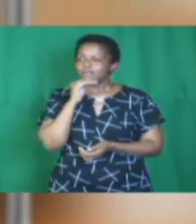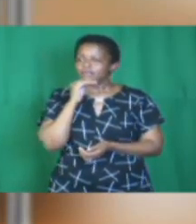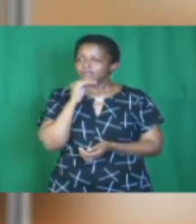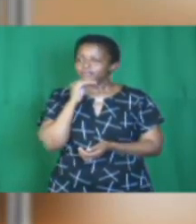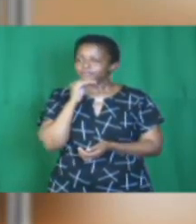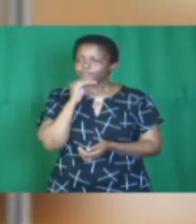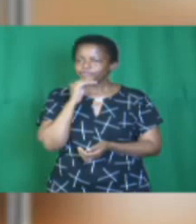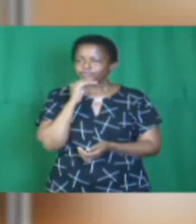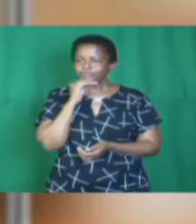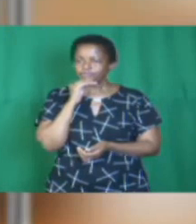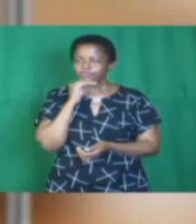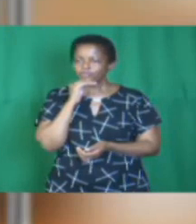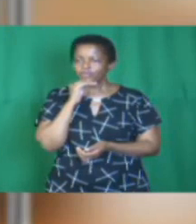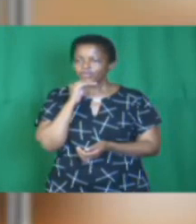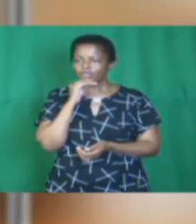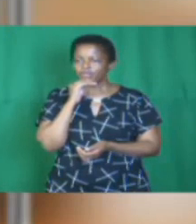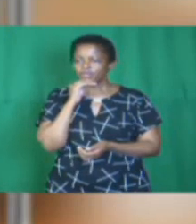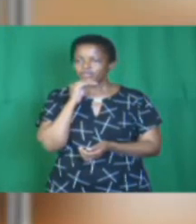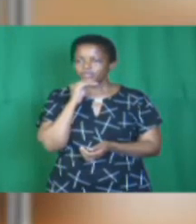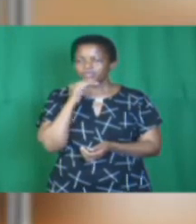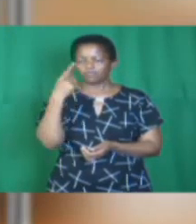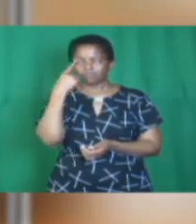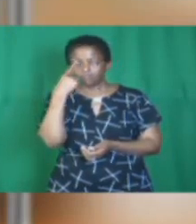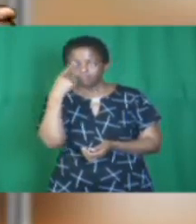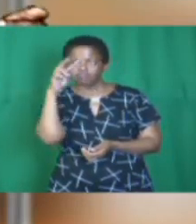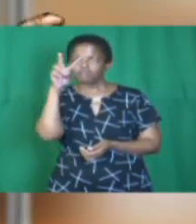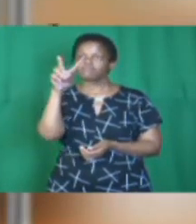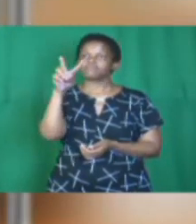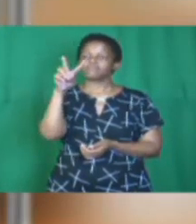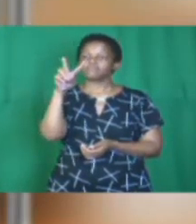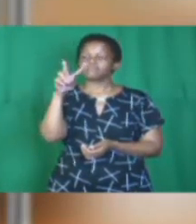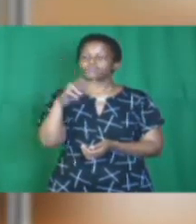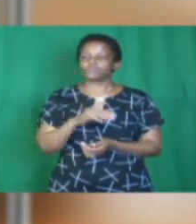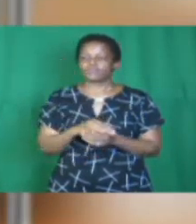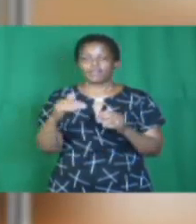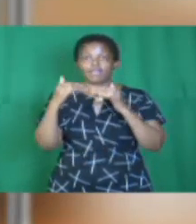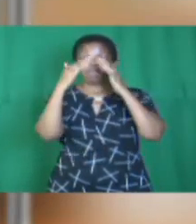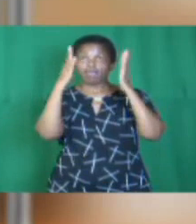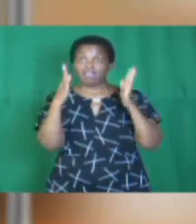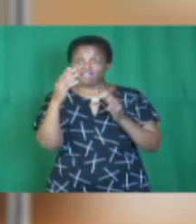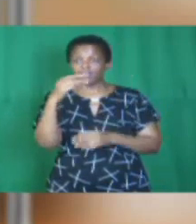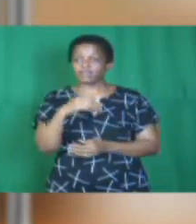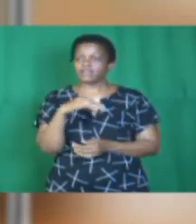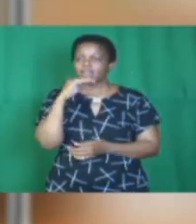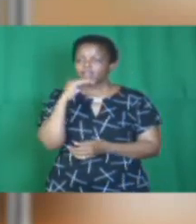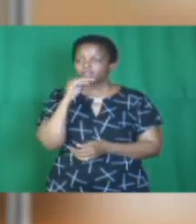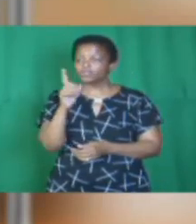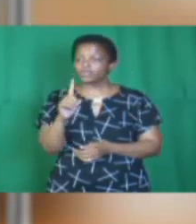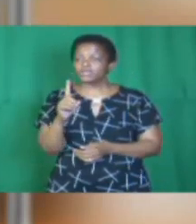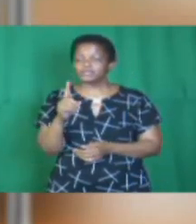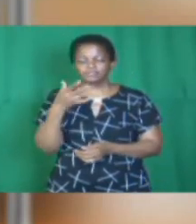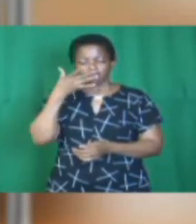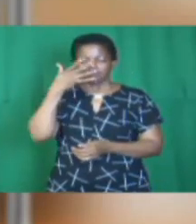it appeals to the sense of what? Sight. Heavenly scent appeals to the sense of